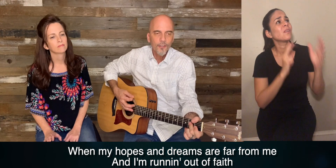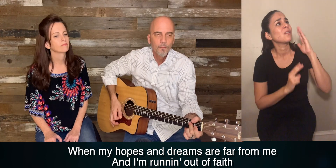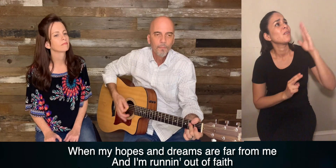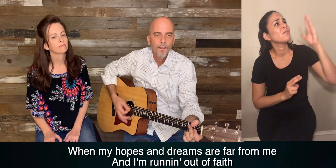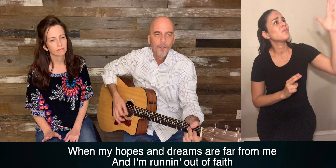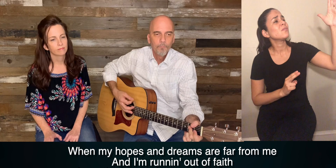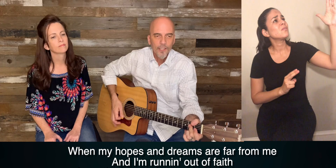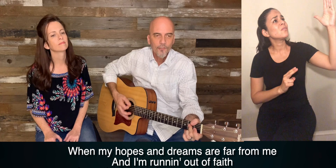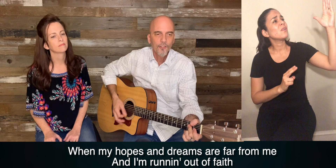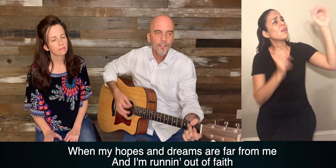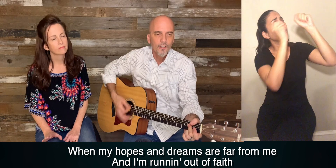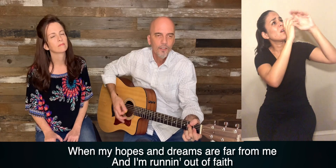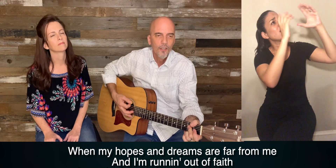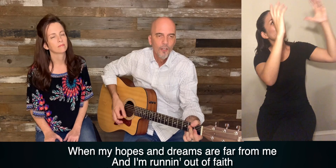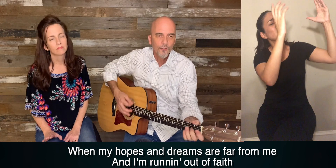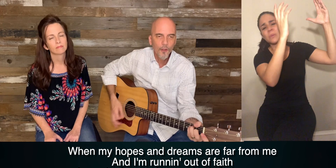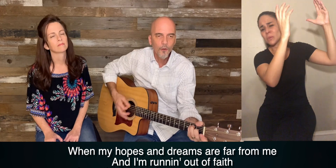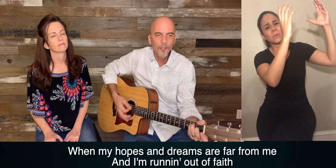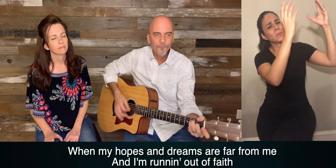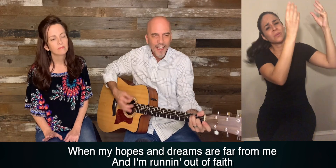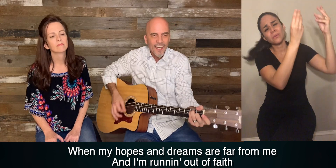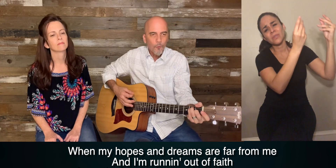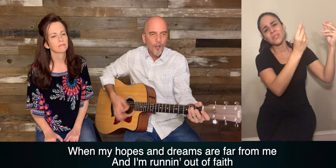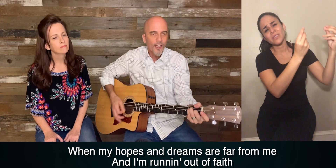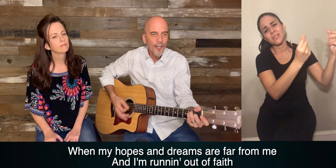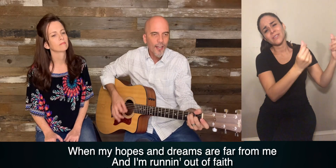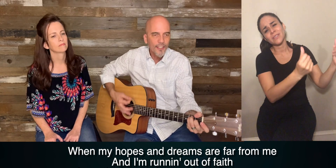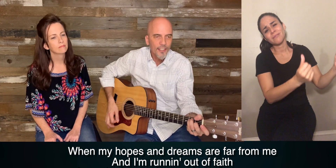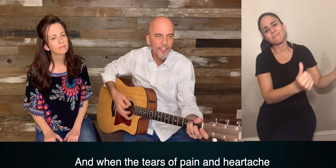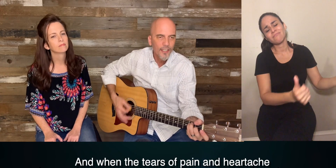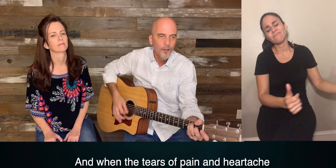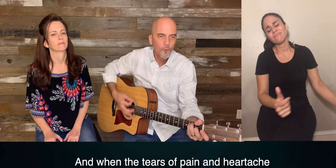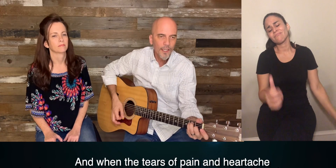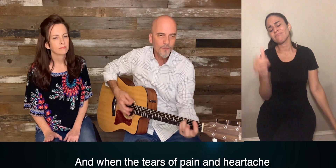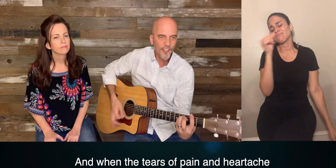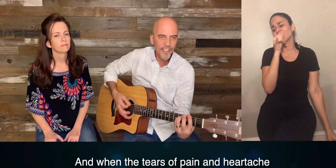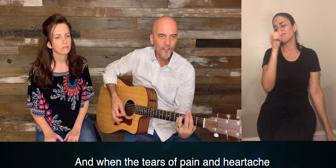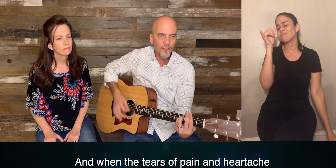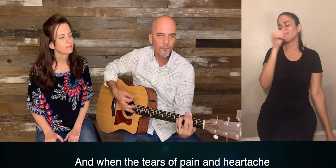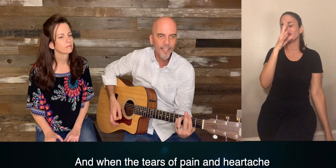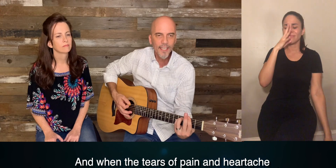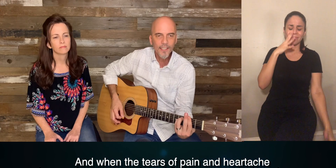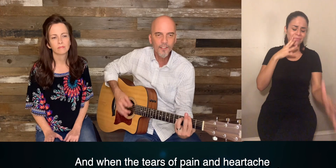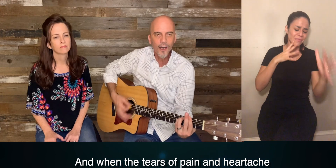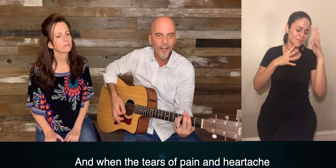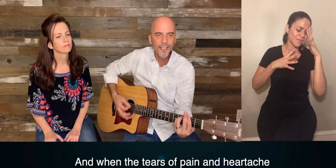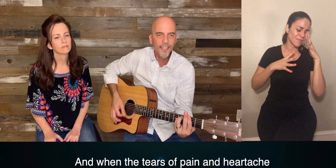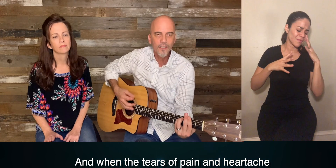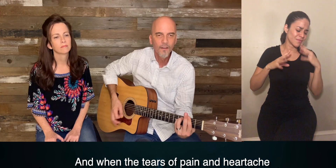future picture slowly fade away. When the tears of pain